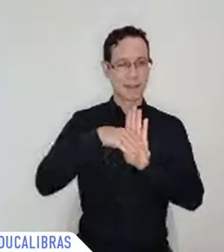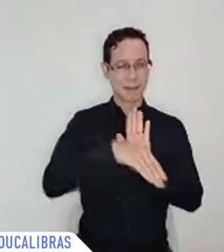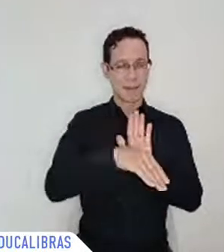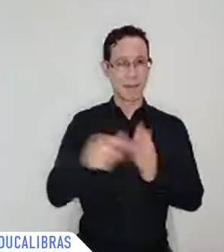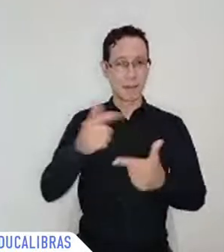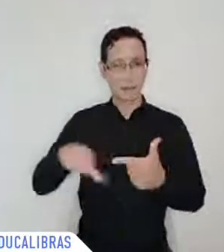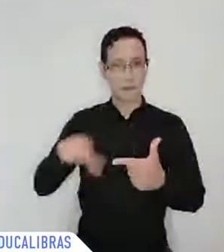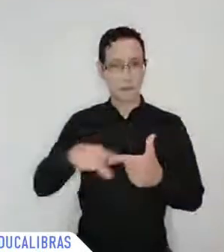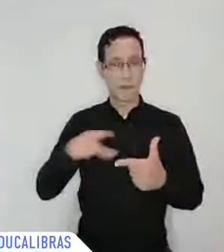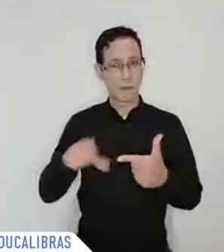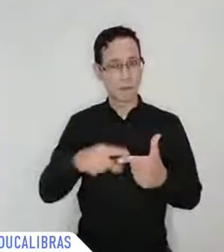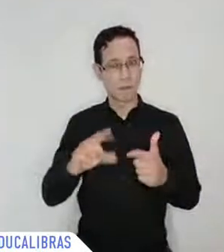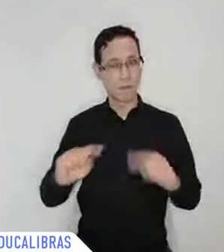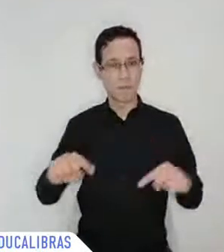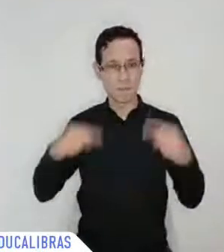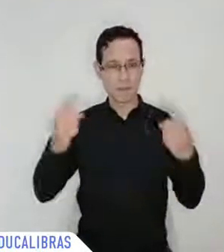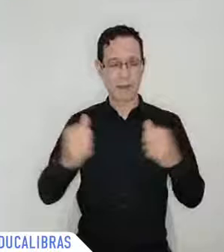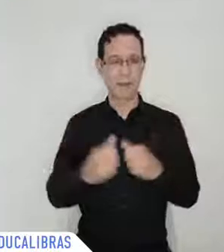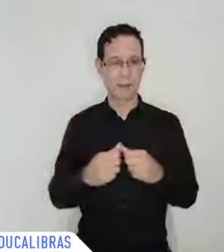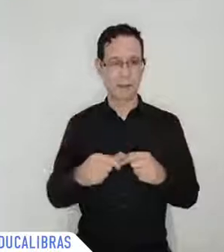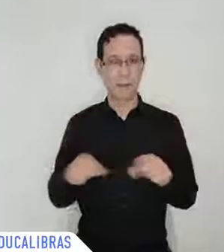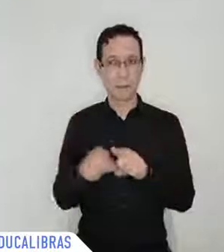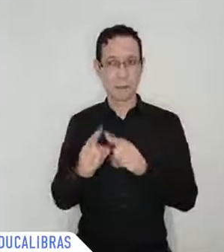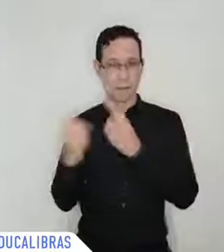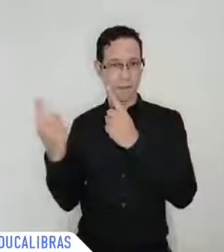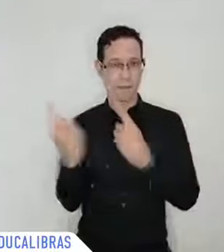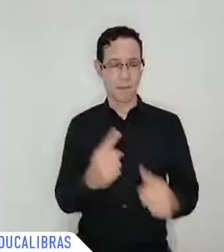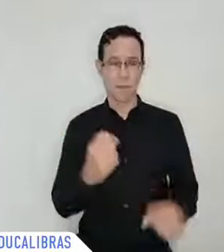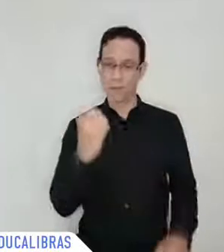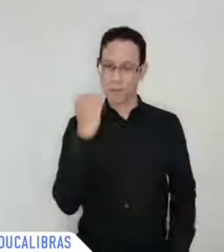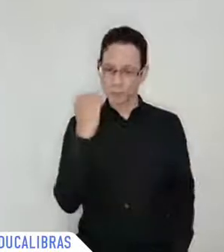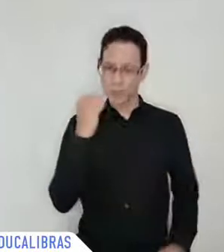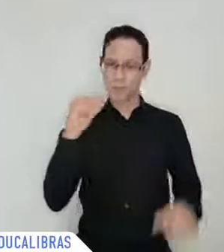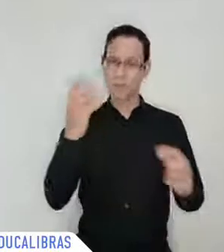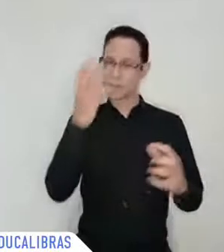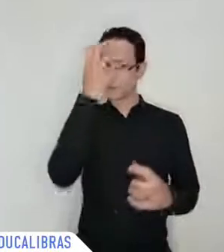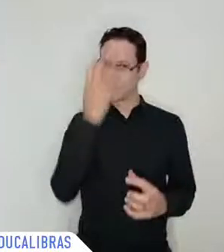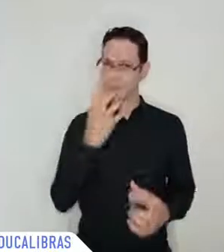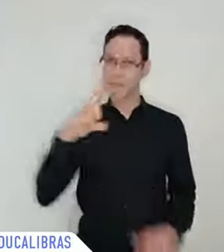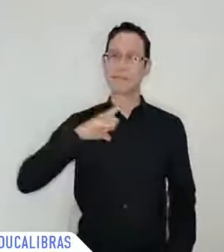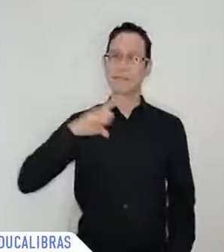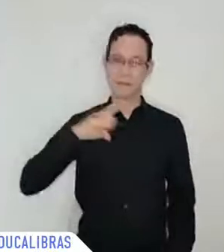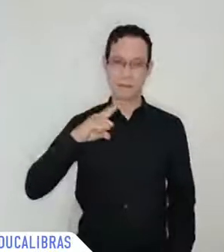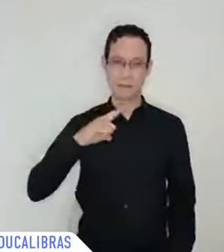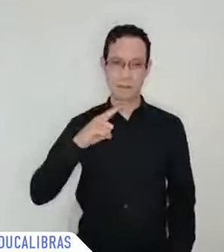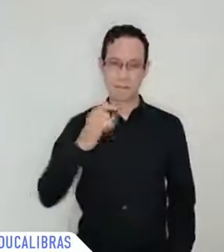emergency, and they are getting more serious as well.